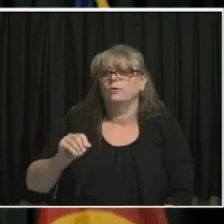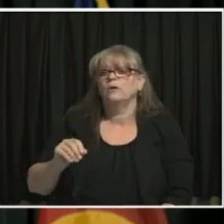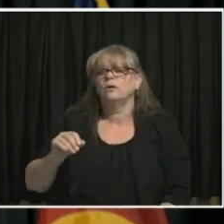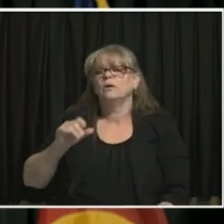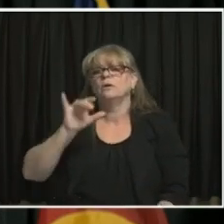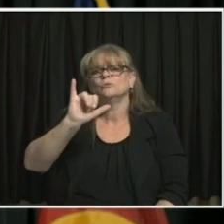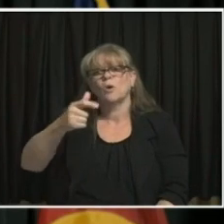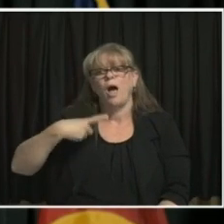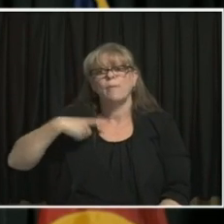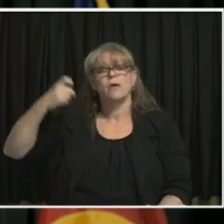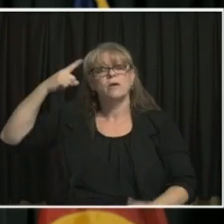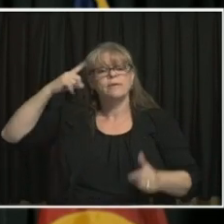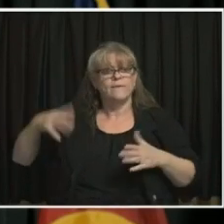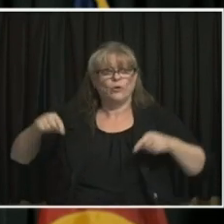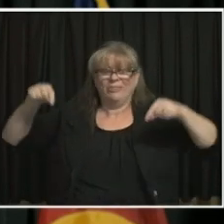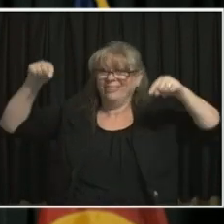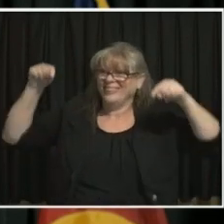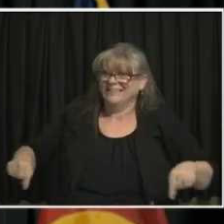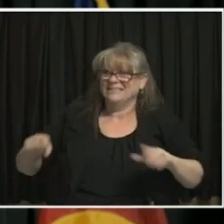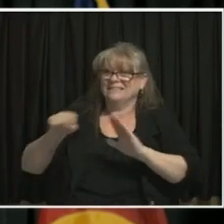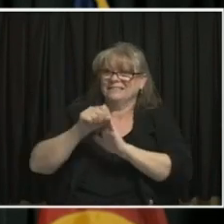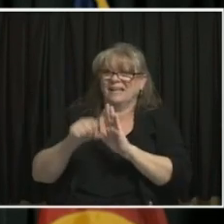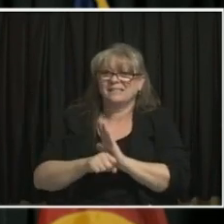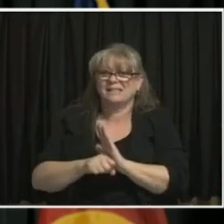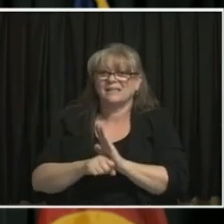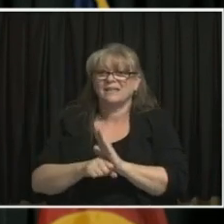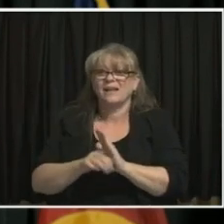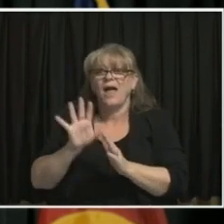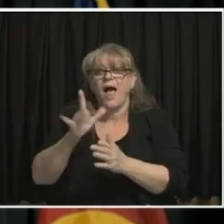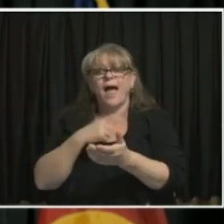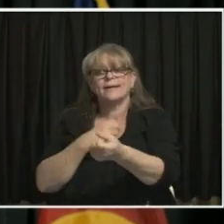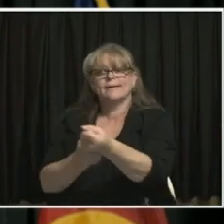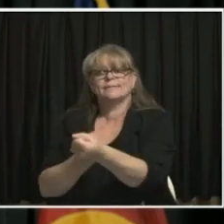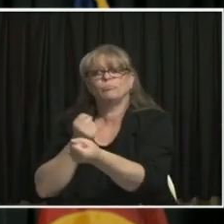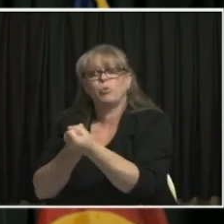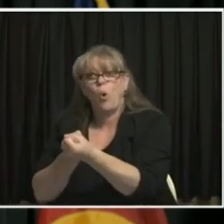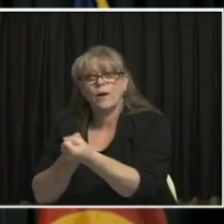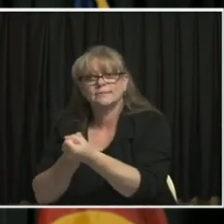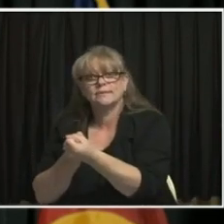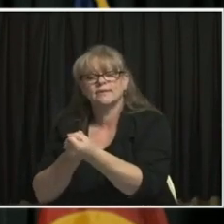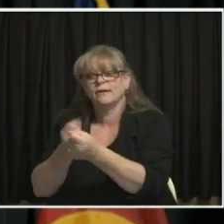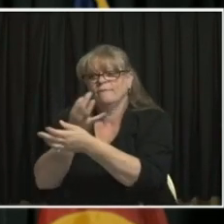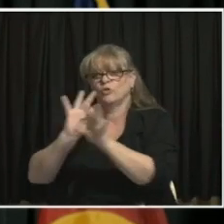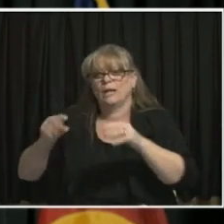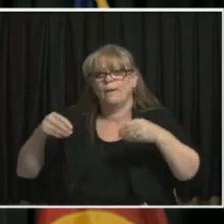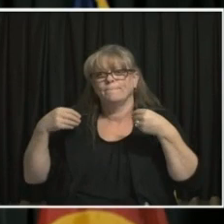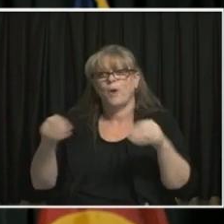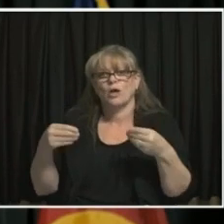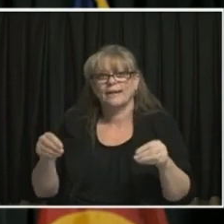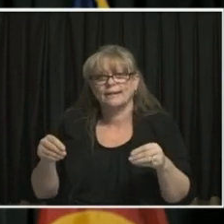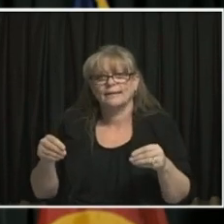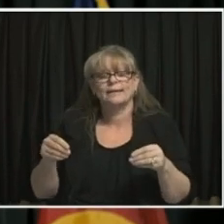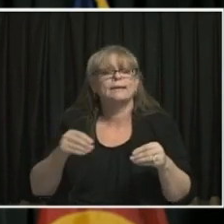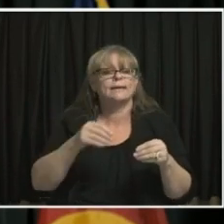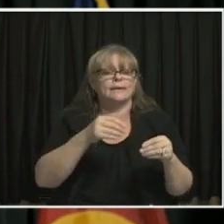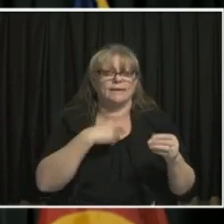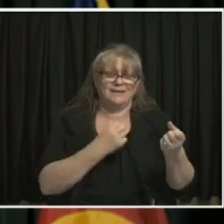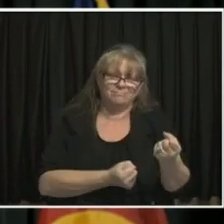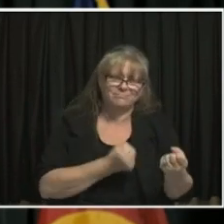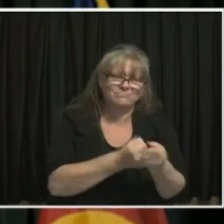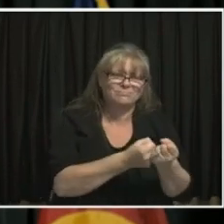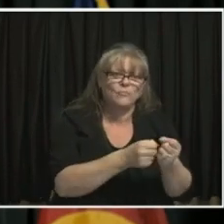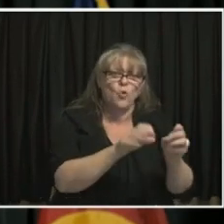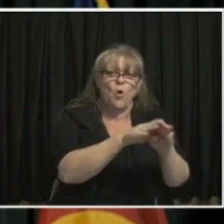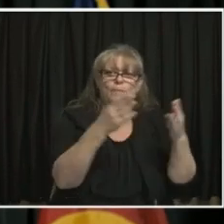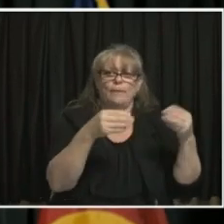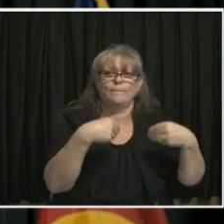the law and subject themselves to legal penalties. What they're doing, potentially causing their own employees to lose work,